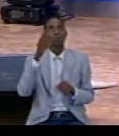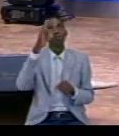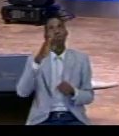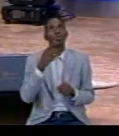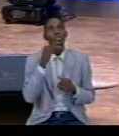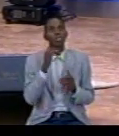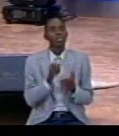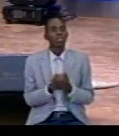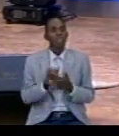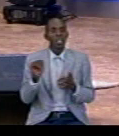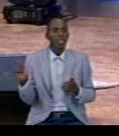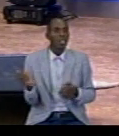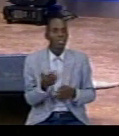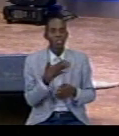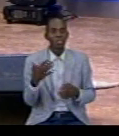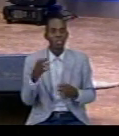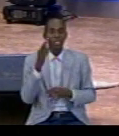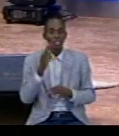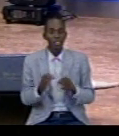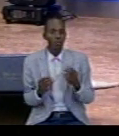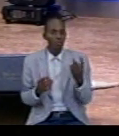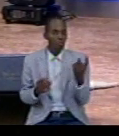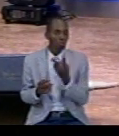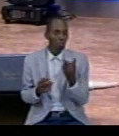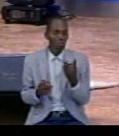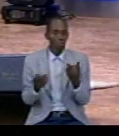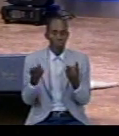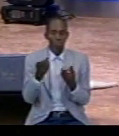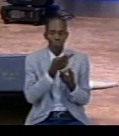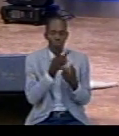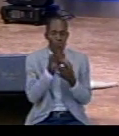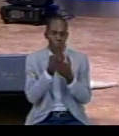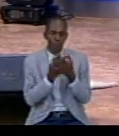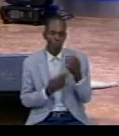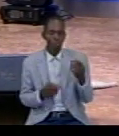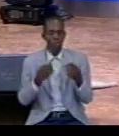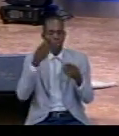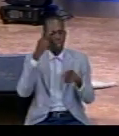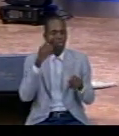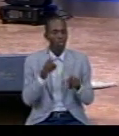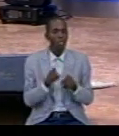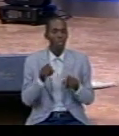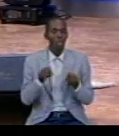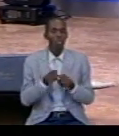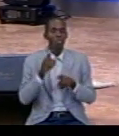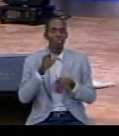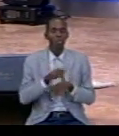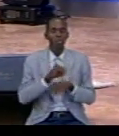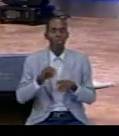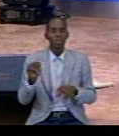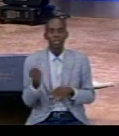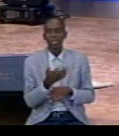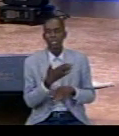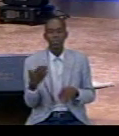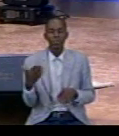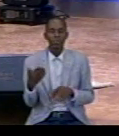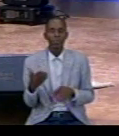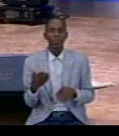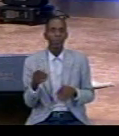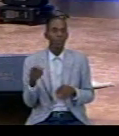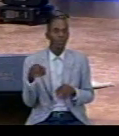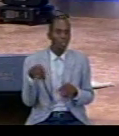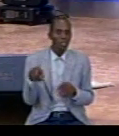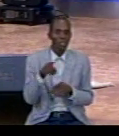If two of you shall agree on earth as touching anything they